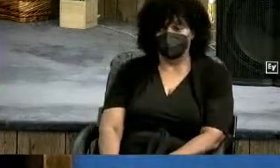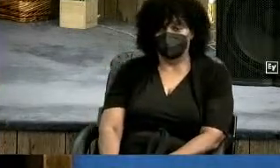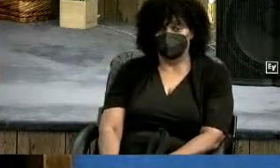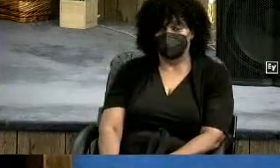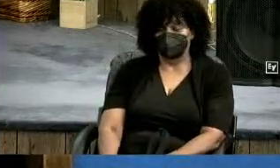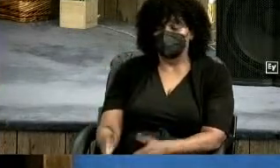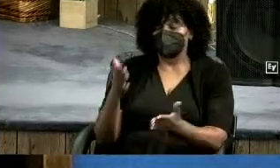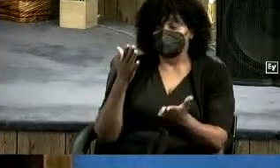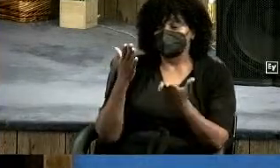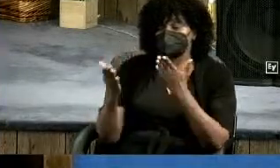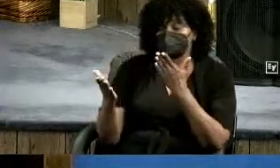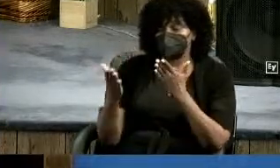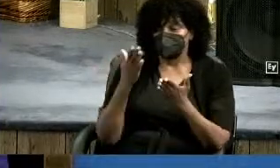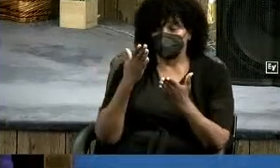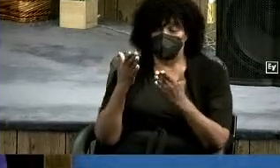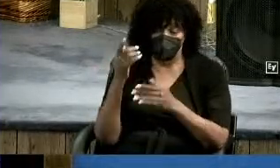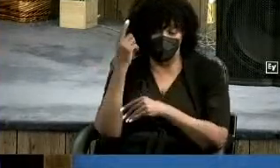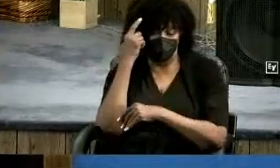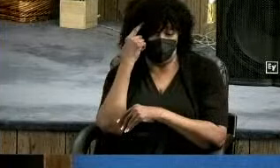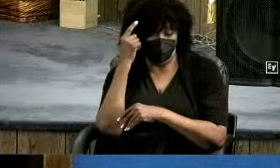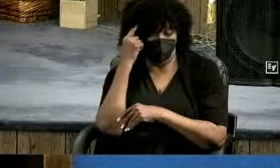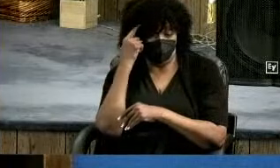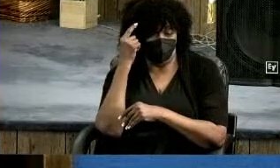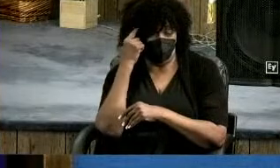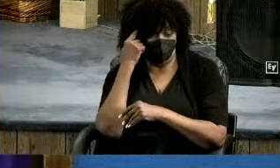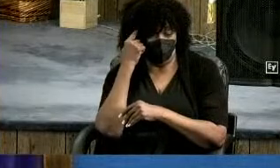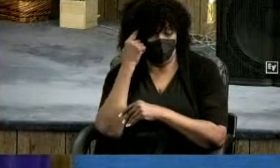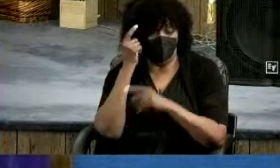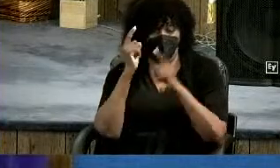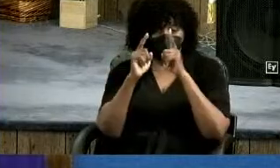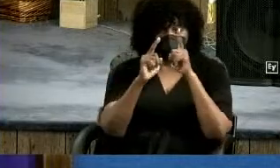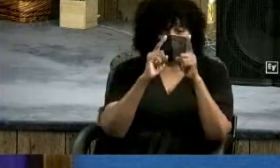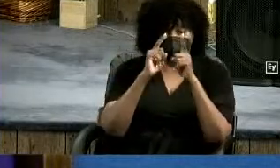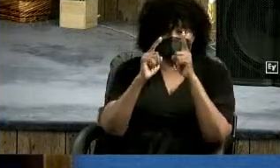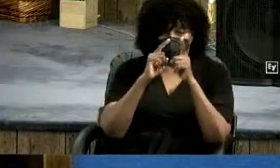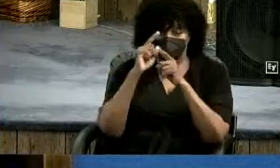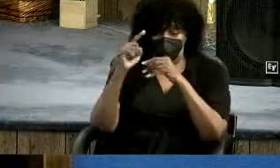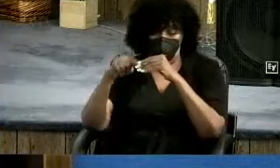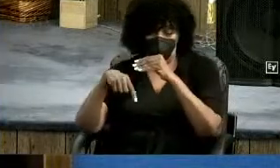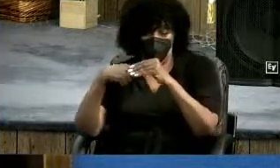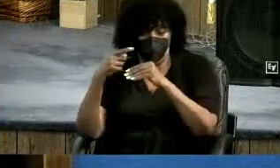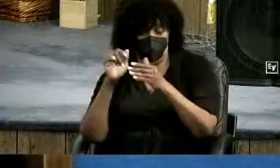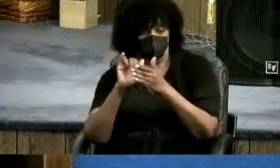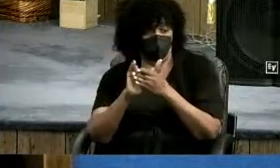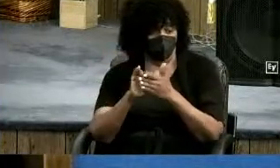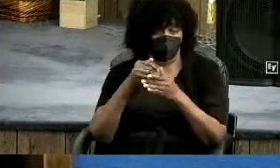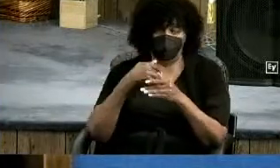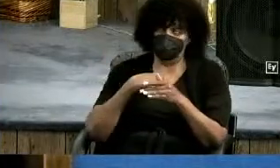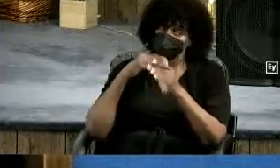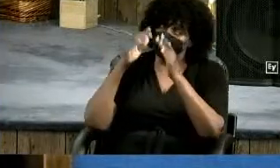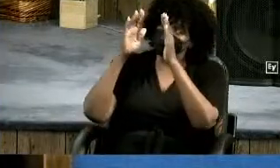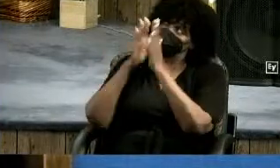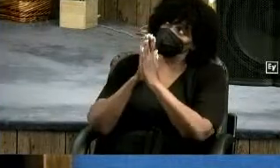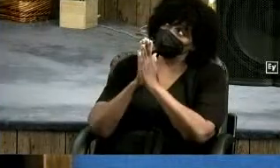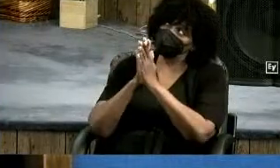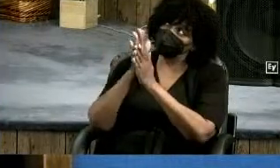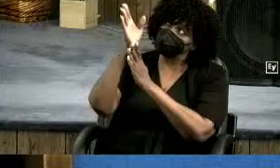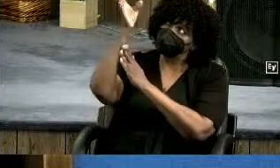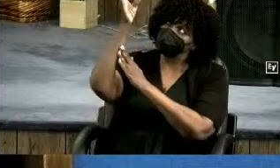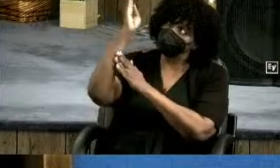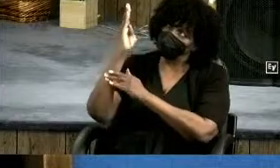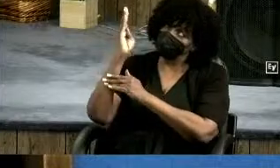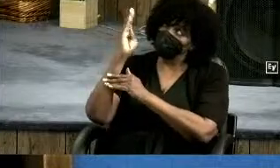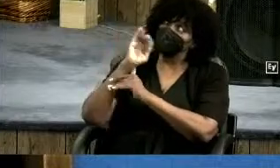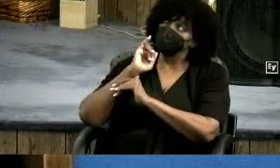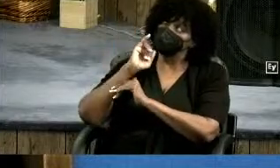You might think I got mental issues in the middle of my conversation. I'm talking to somebody else. I'm all right. I'm just asking God to verify,